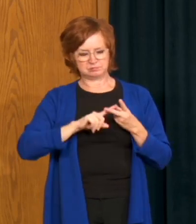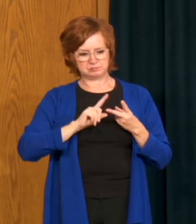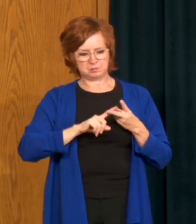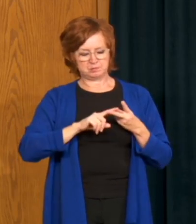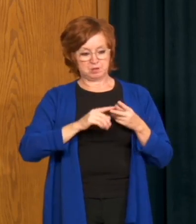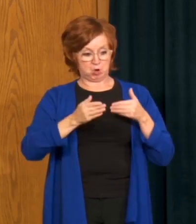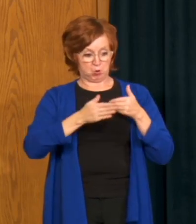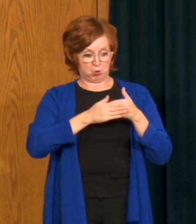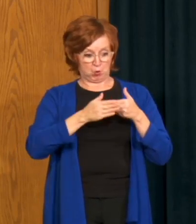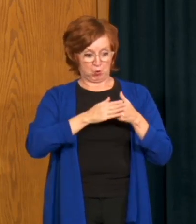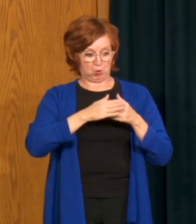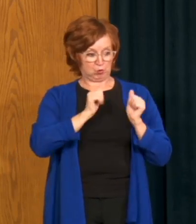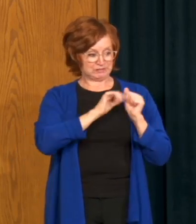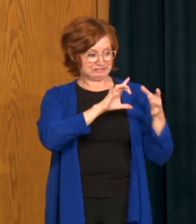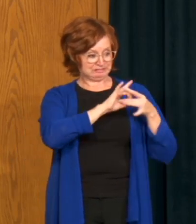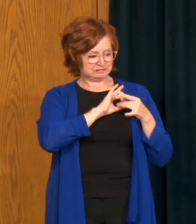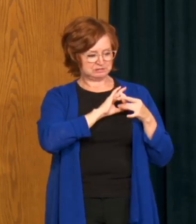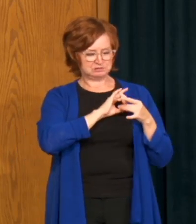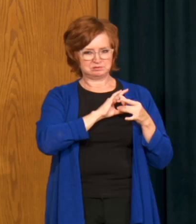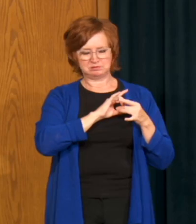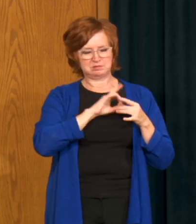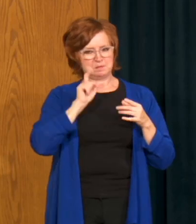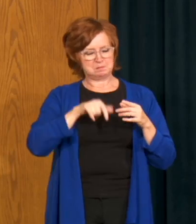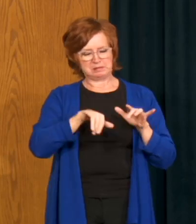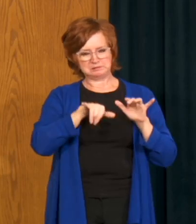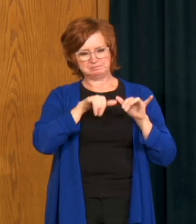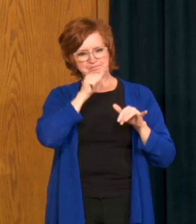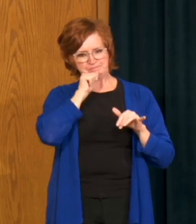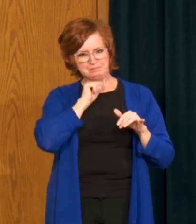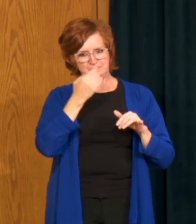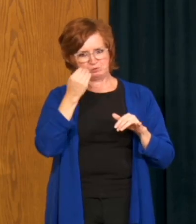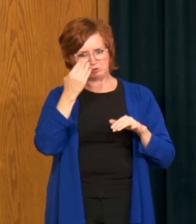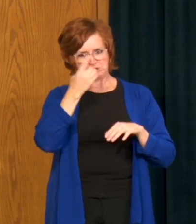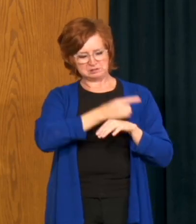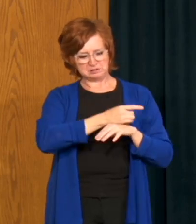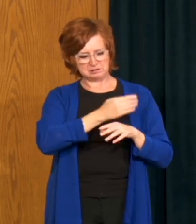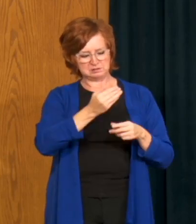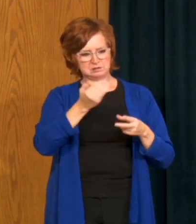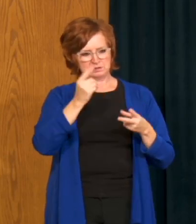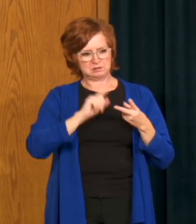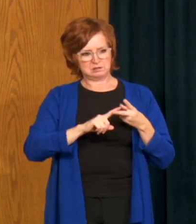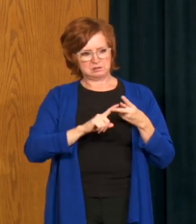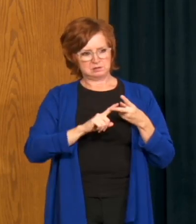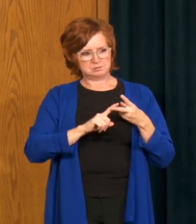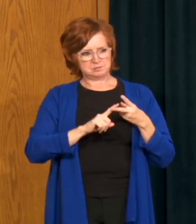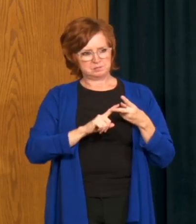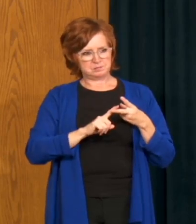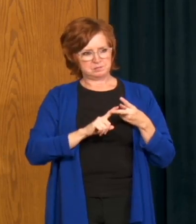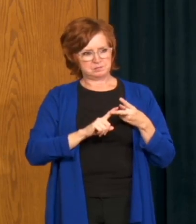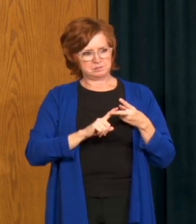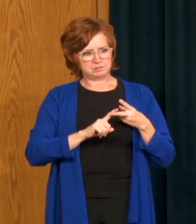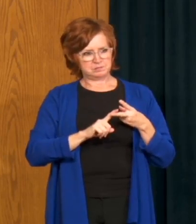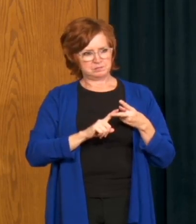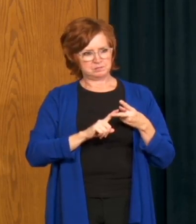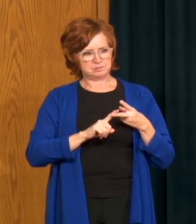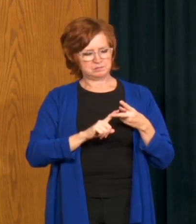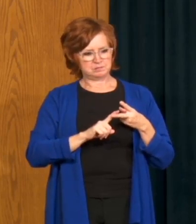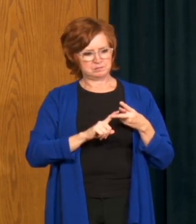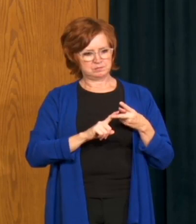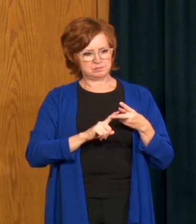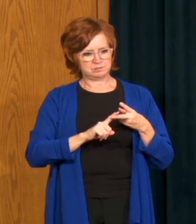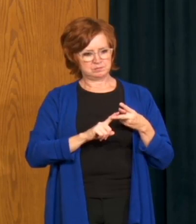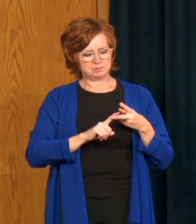days because a negative test today means nothing for tomorrow. And similarly, someone may have traveled from another